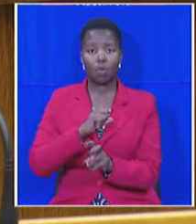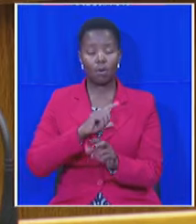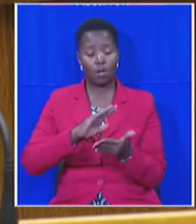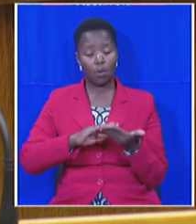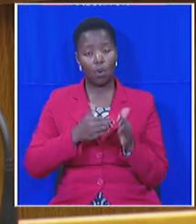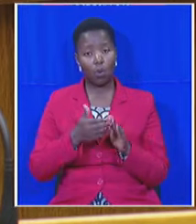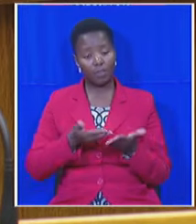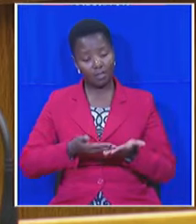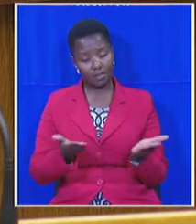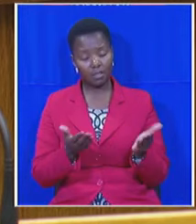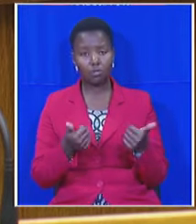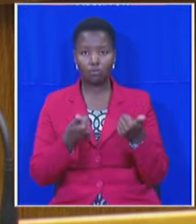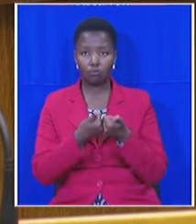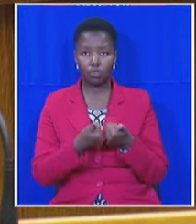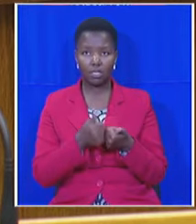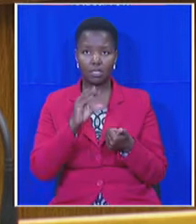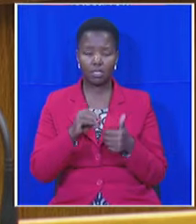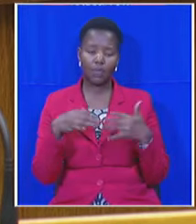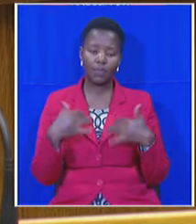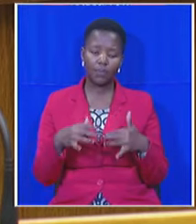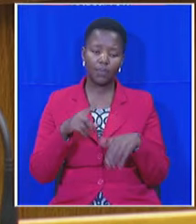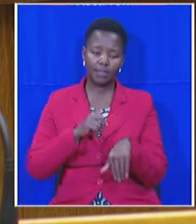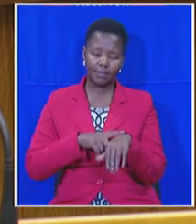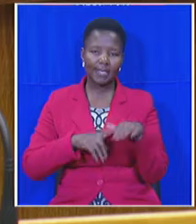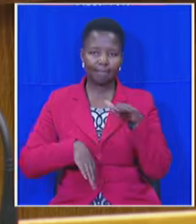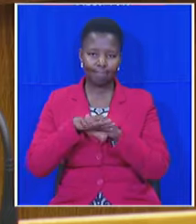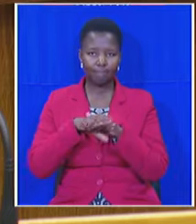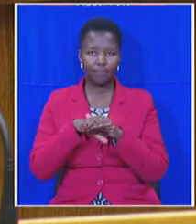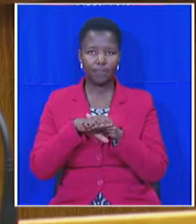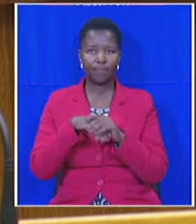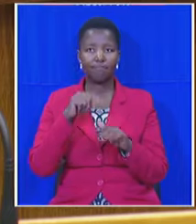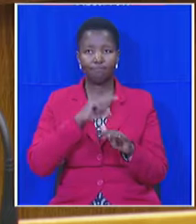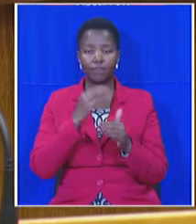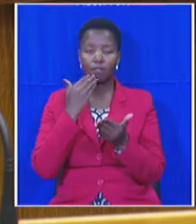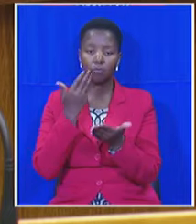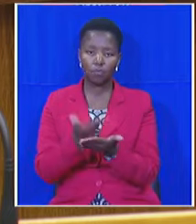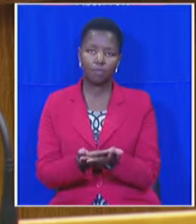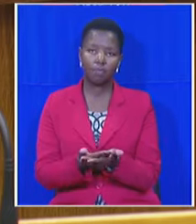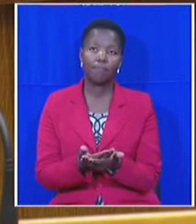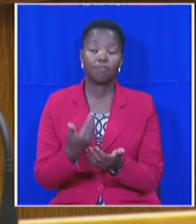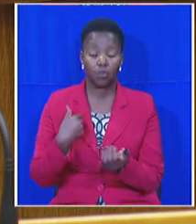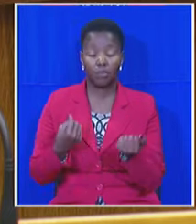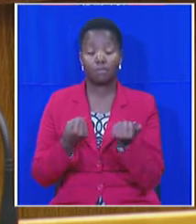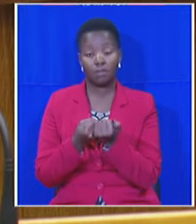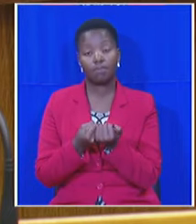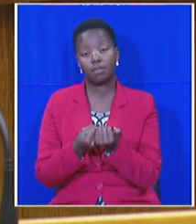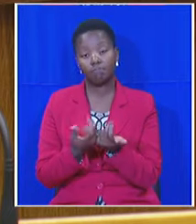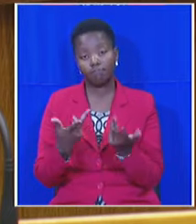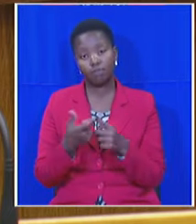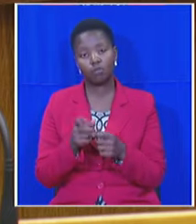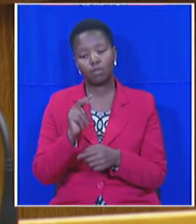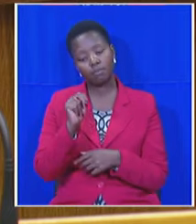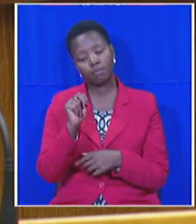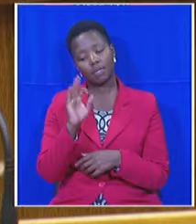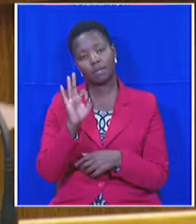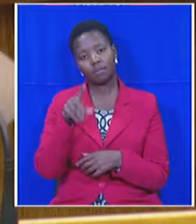police officers are sometimes Thank you, scared to come Honorable forward. Imam. So these are our recommendations, but otherwise the National Freedom Party Thank will you.